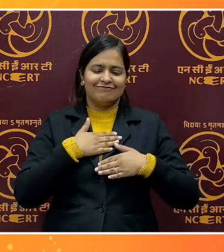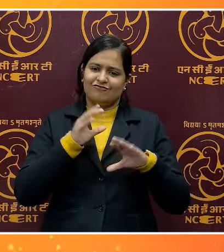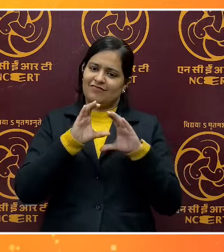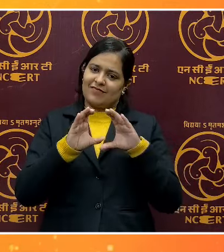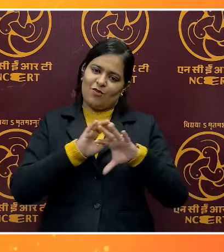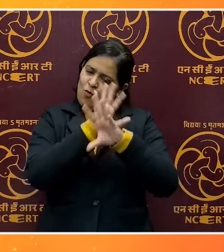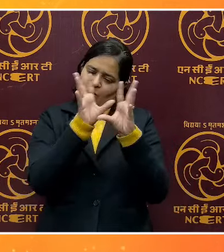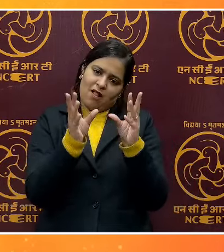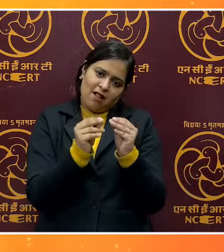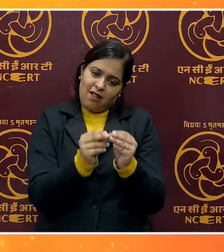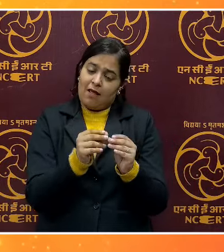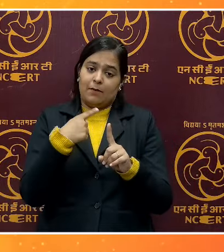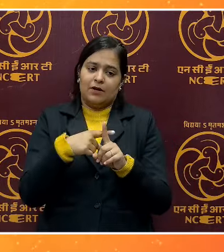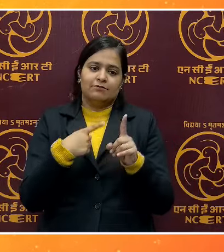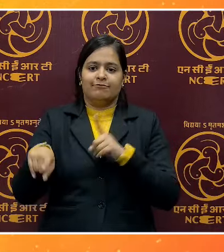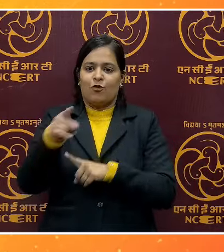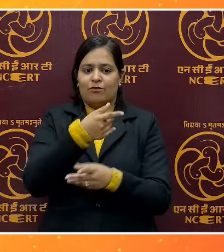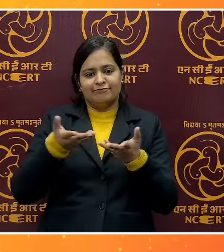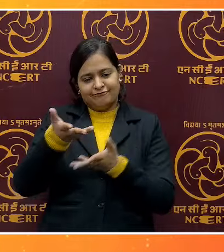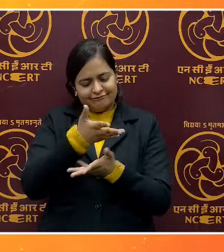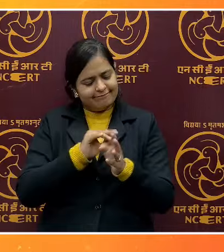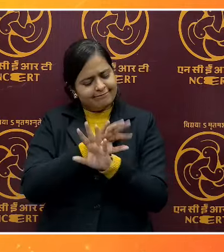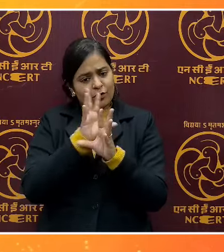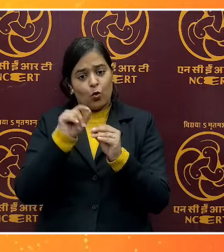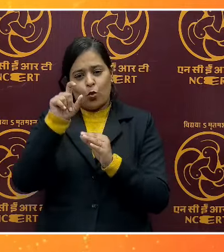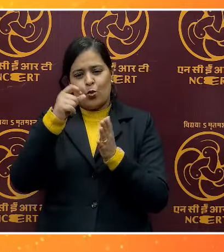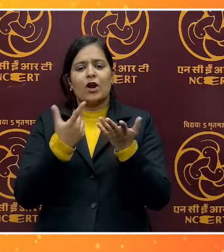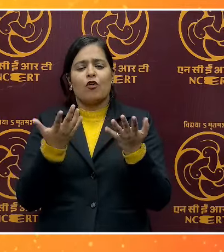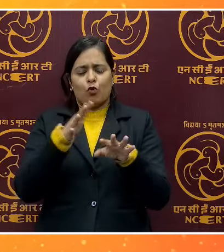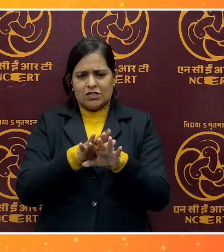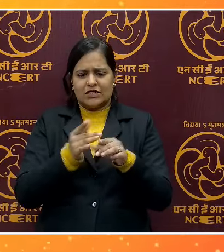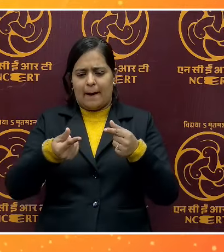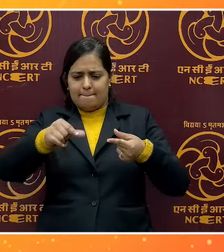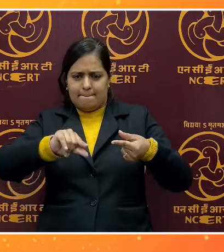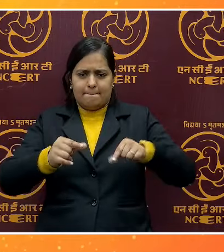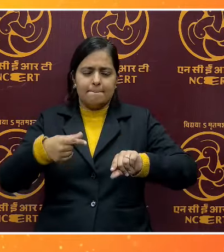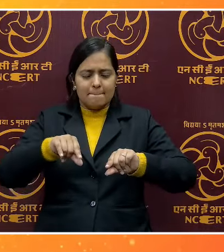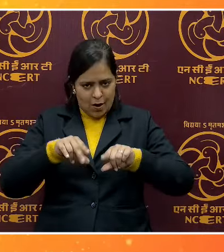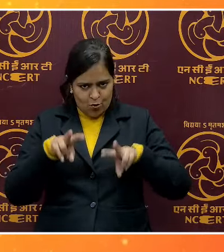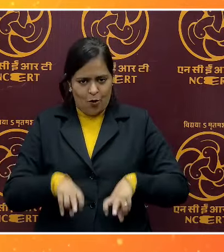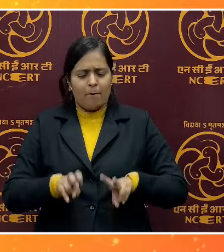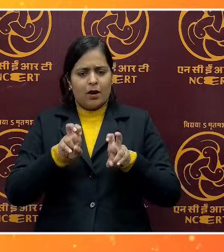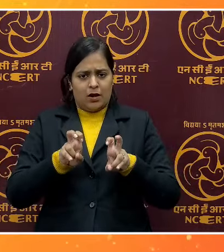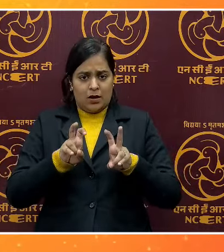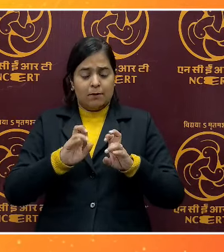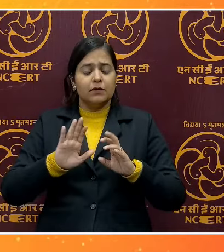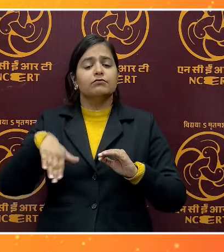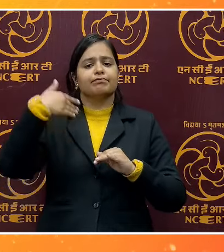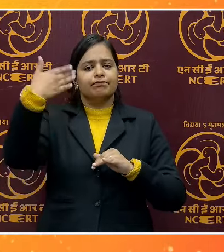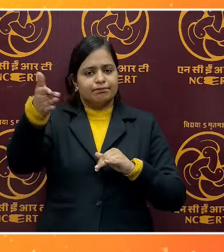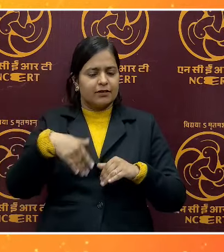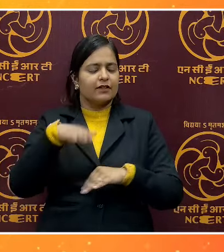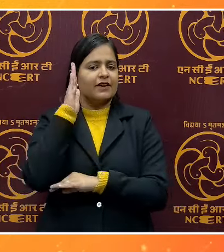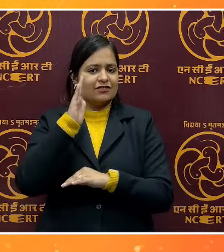We were discussing coordination compounds, and under coordination compounds, we have discussed a lot of things, be